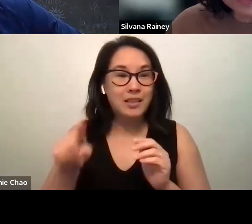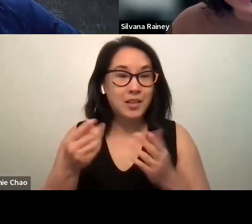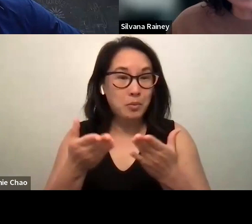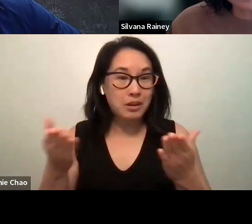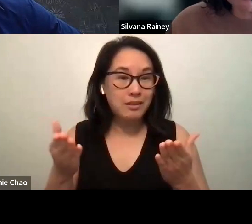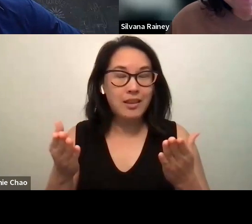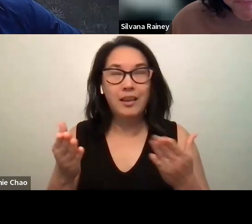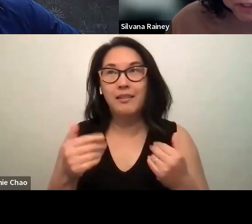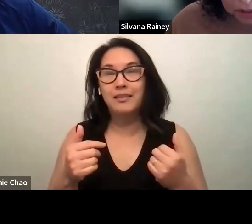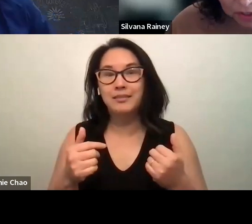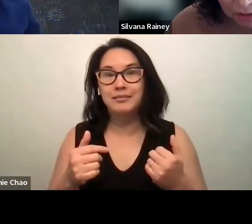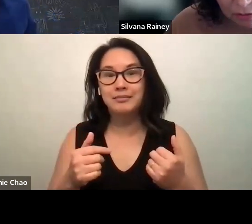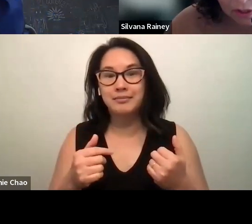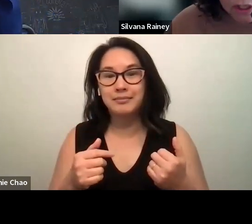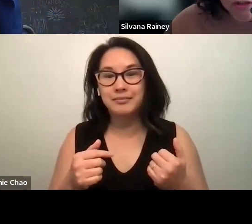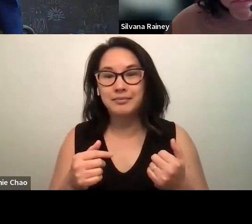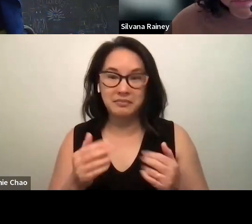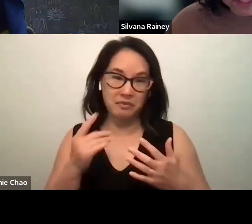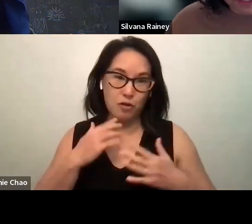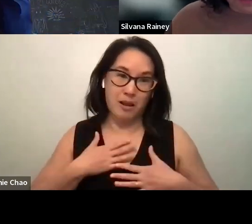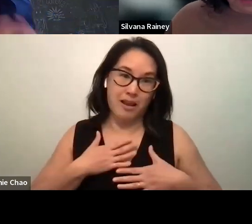don't, at least that's my personal